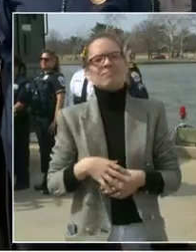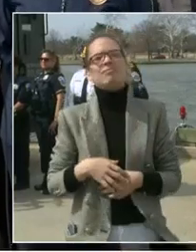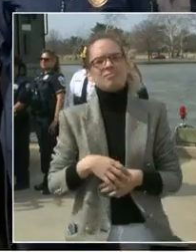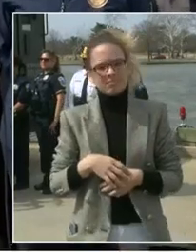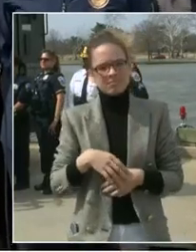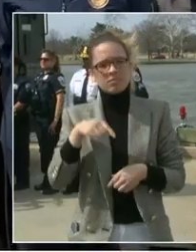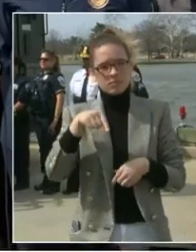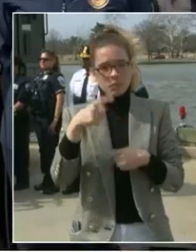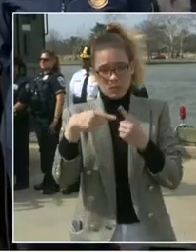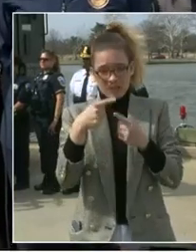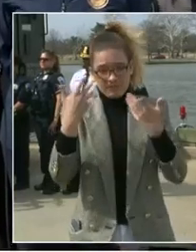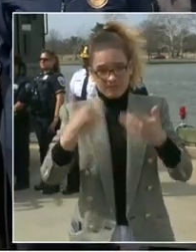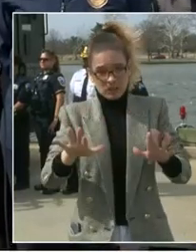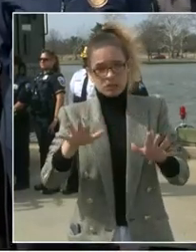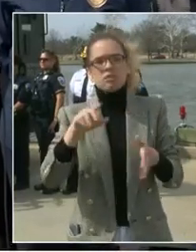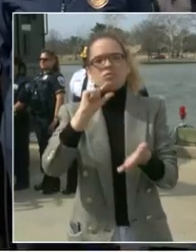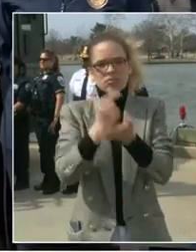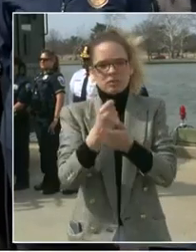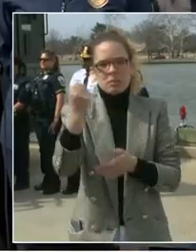schools briefly.